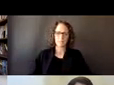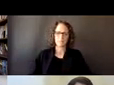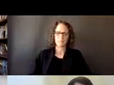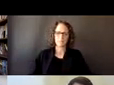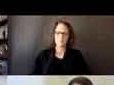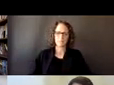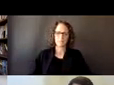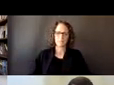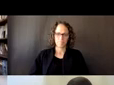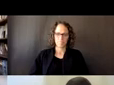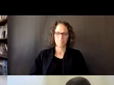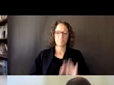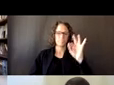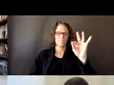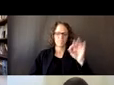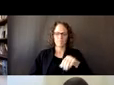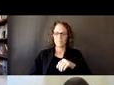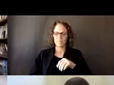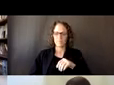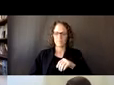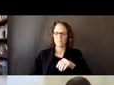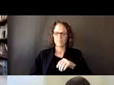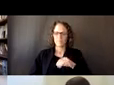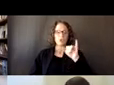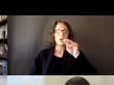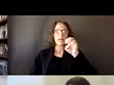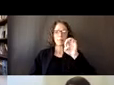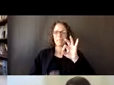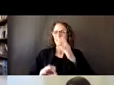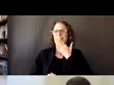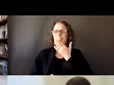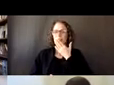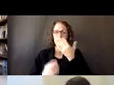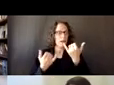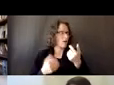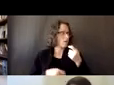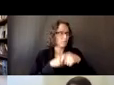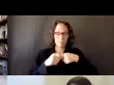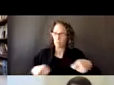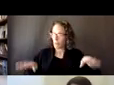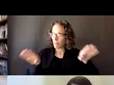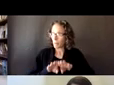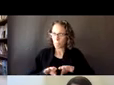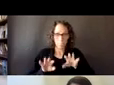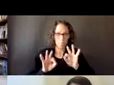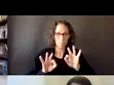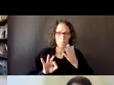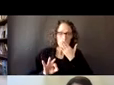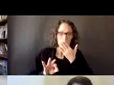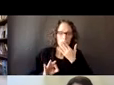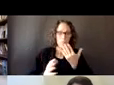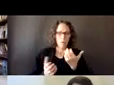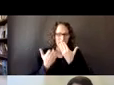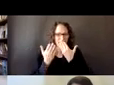Thank you. Well, in closing, we would like to all thank Dr. Hammack today for your wonderful